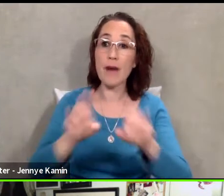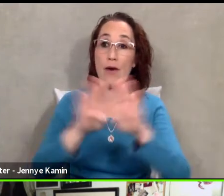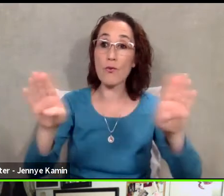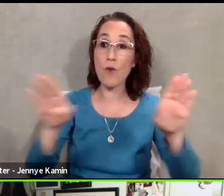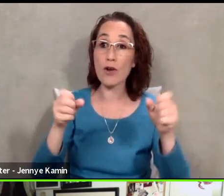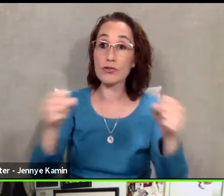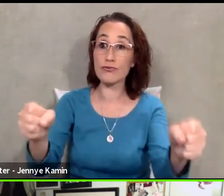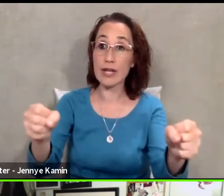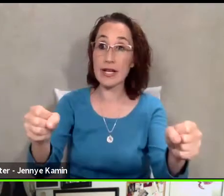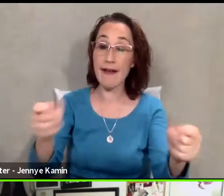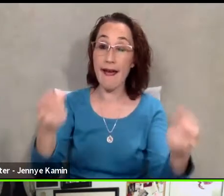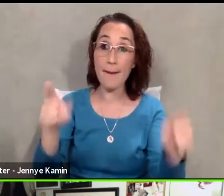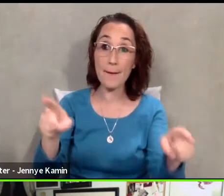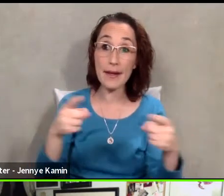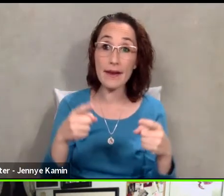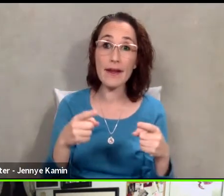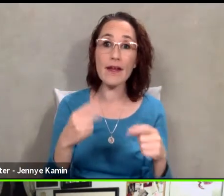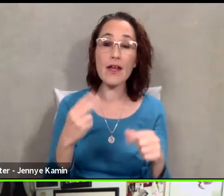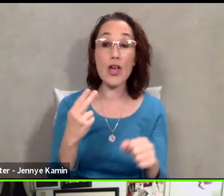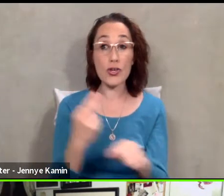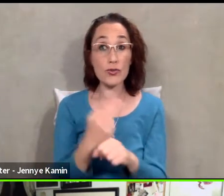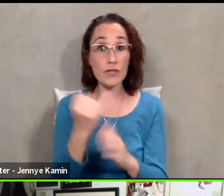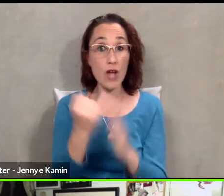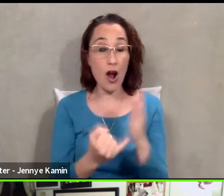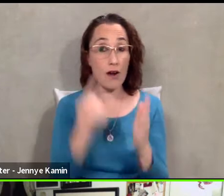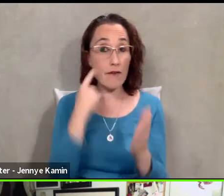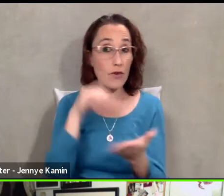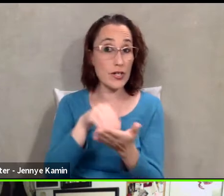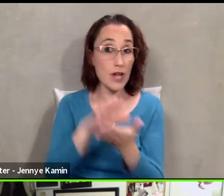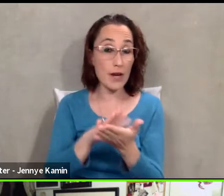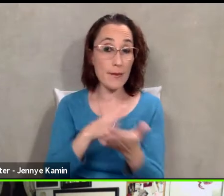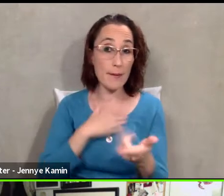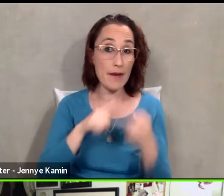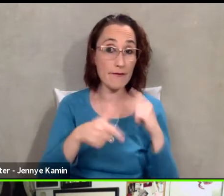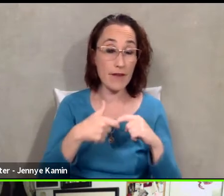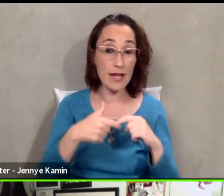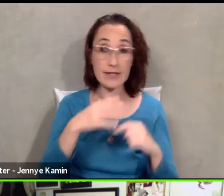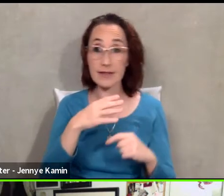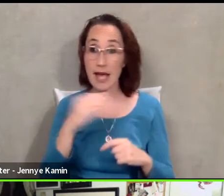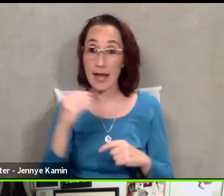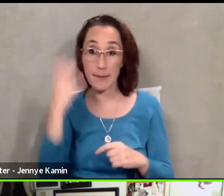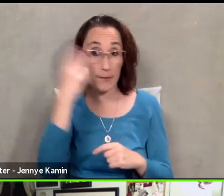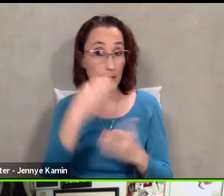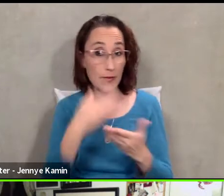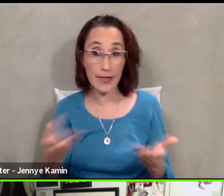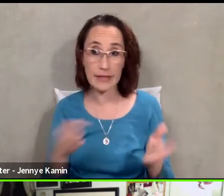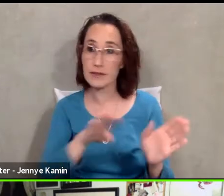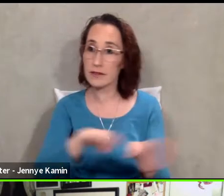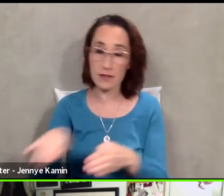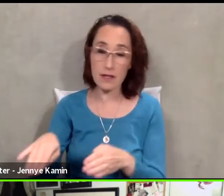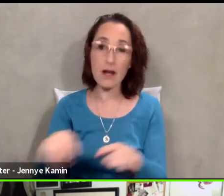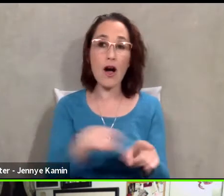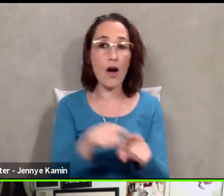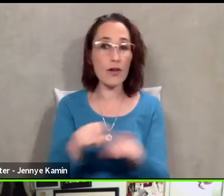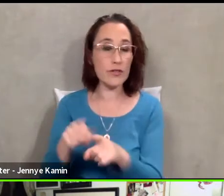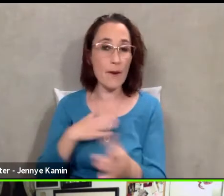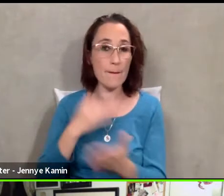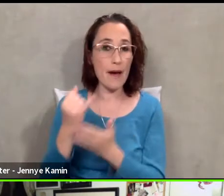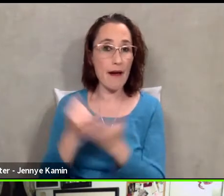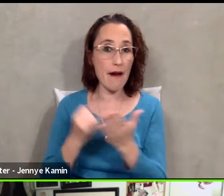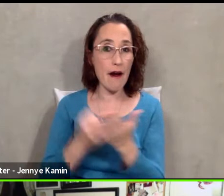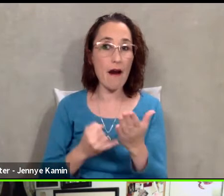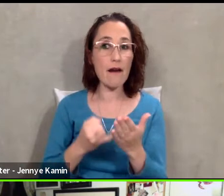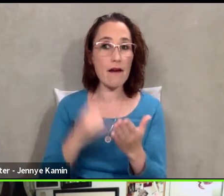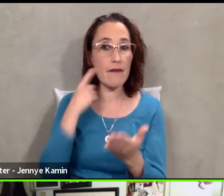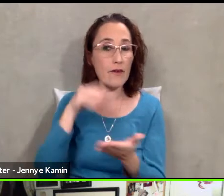not just to document my friends and not just to document beautiful things, but to also document